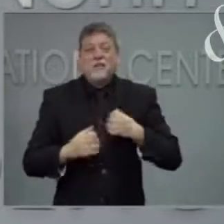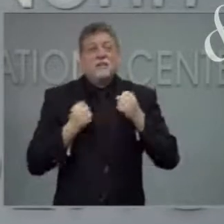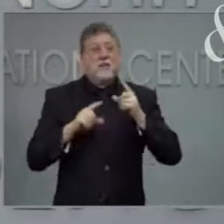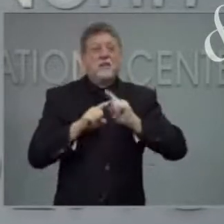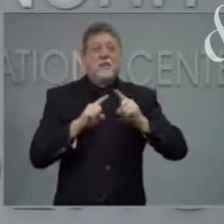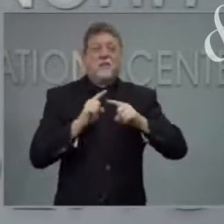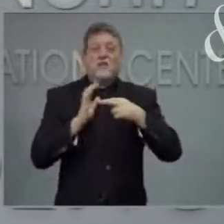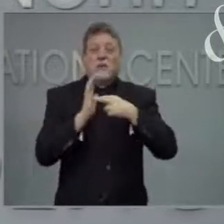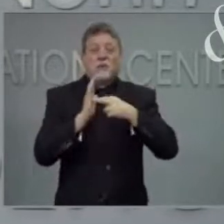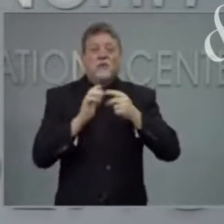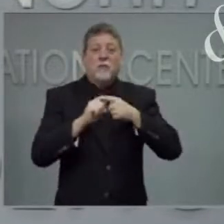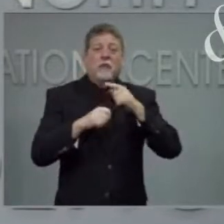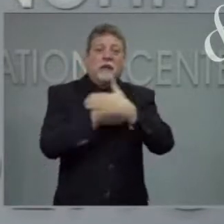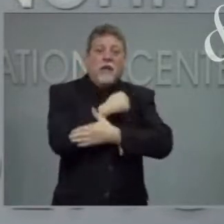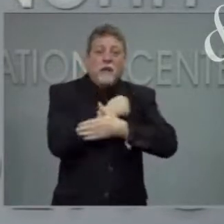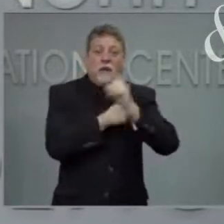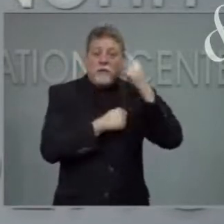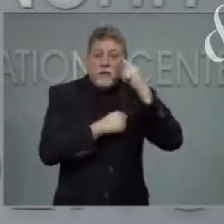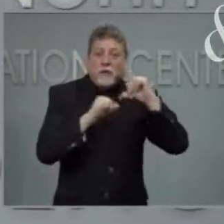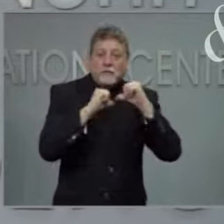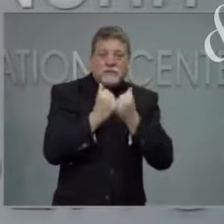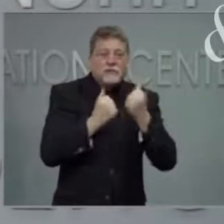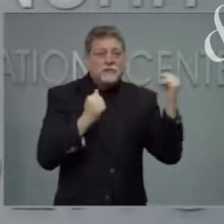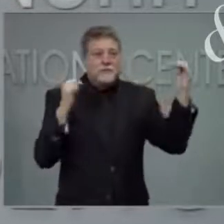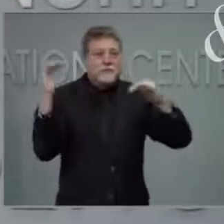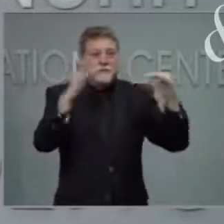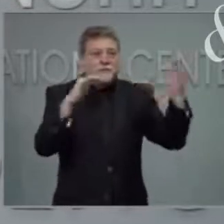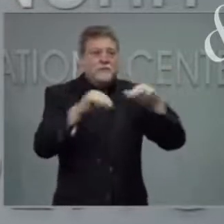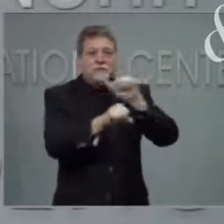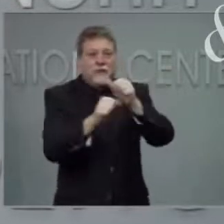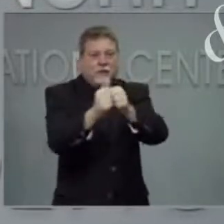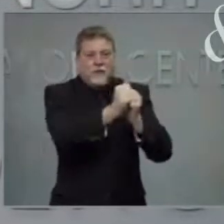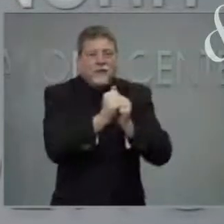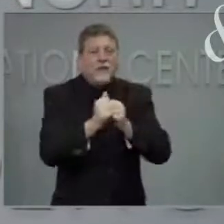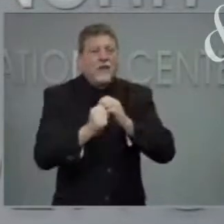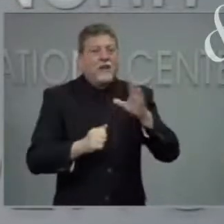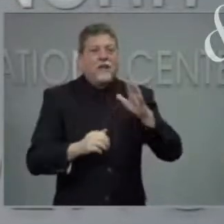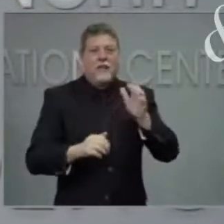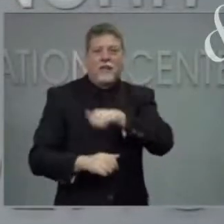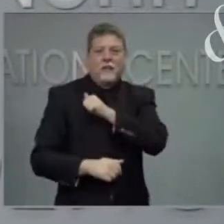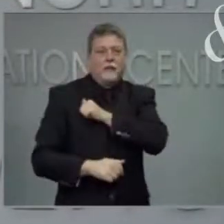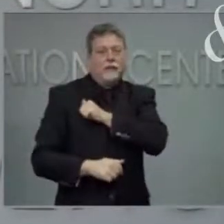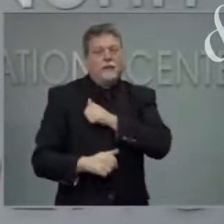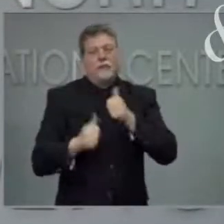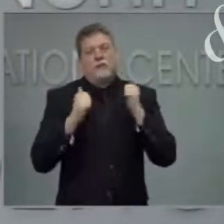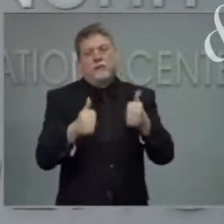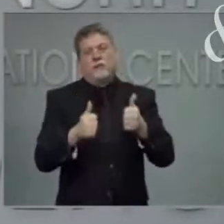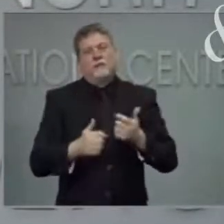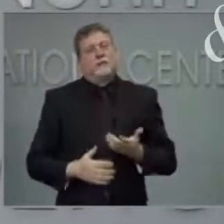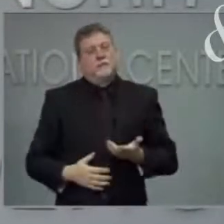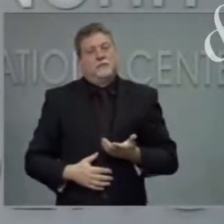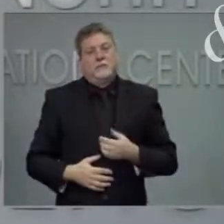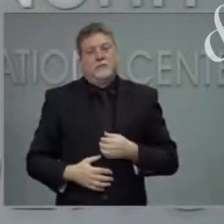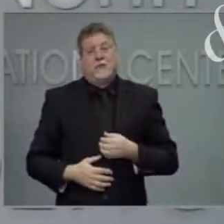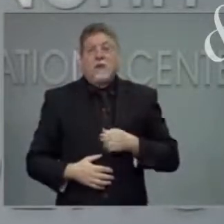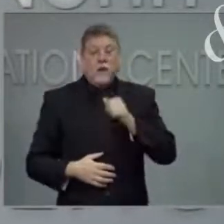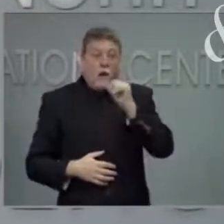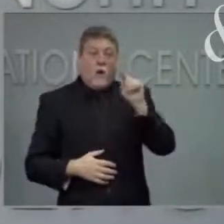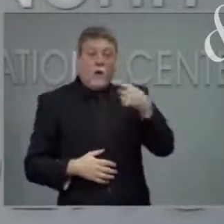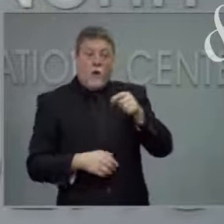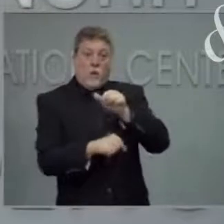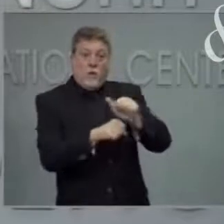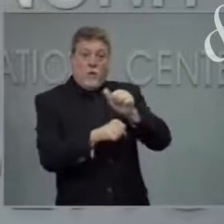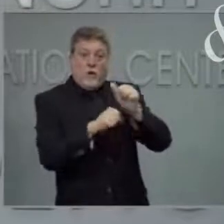from all of the county agencies working together, and the attitude was phenomenal, not just from the people that were doing